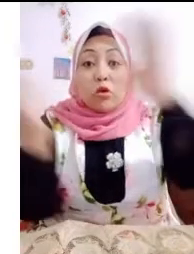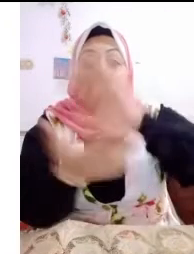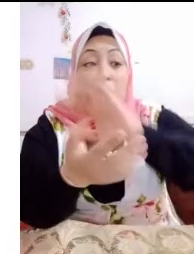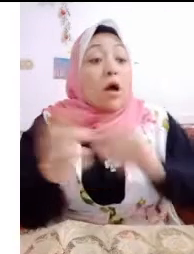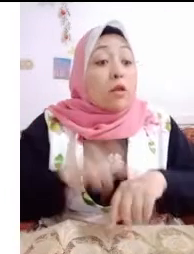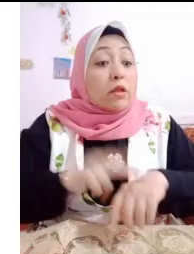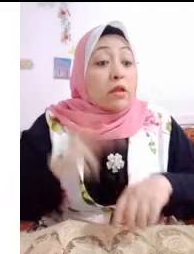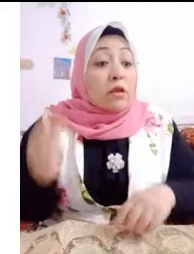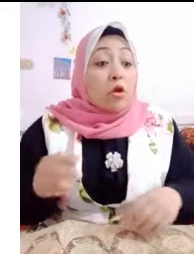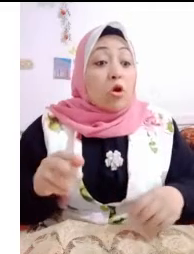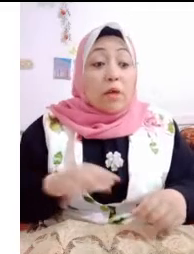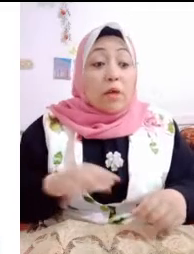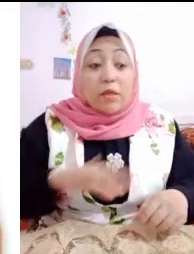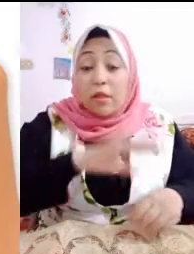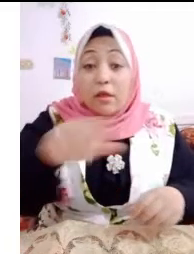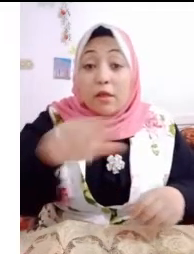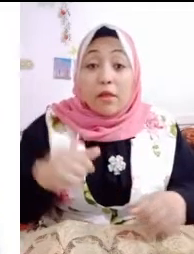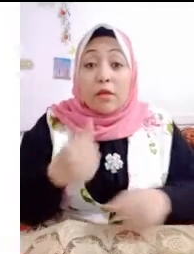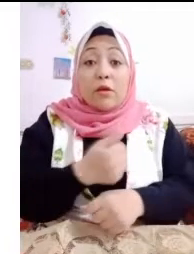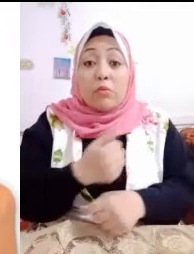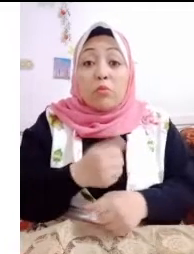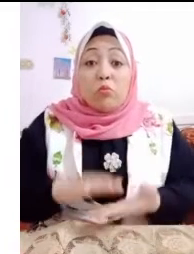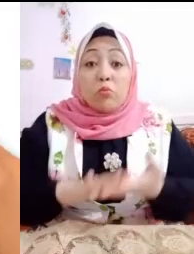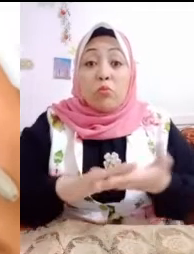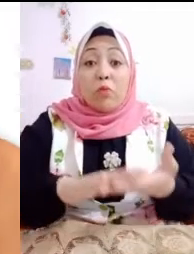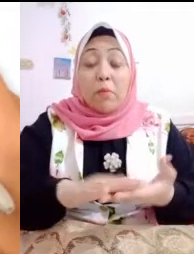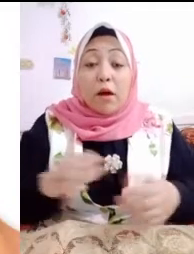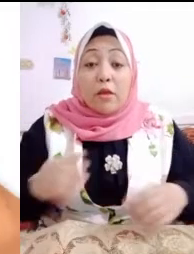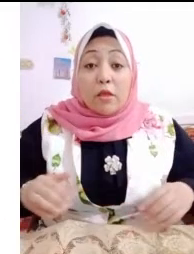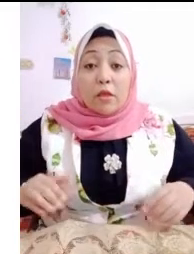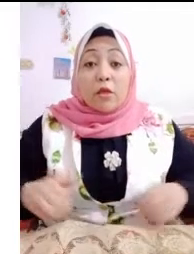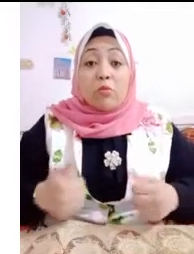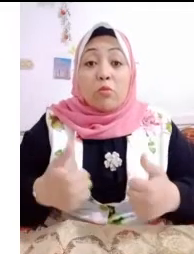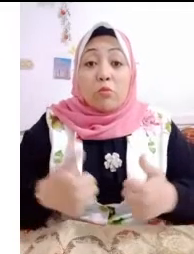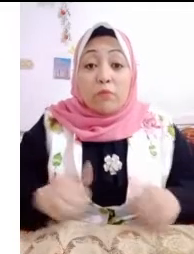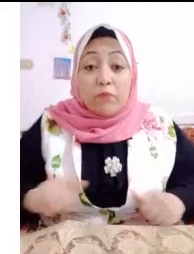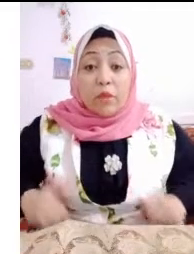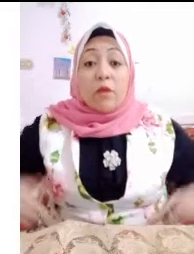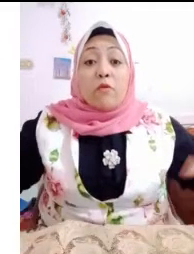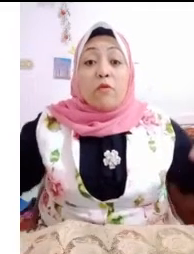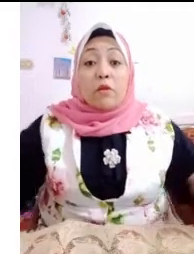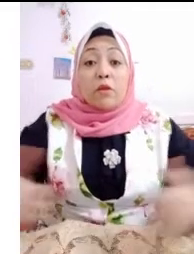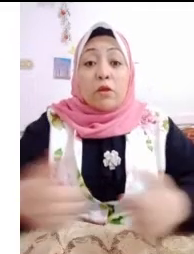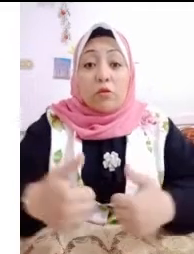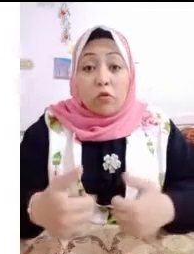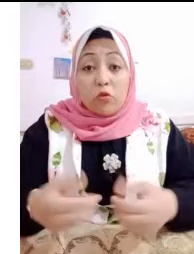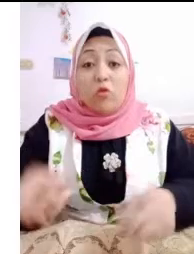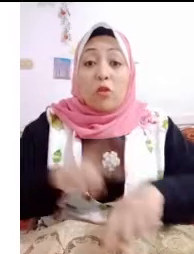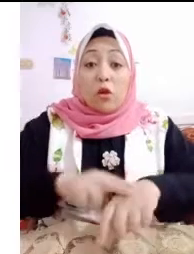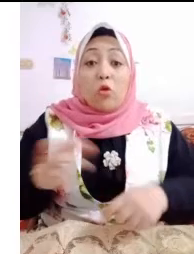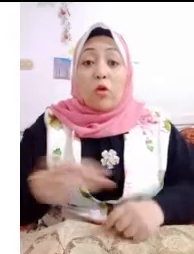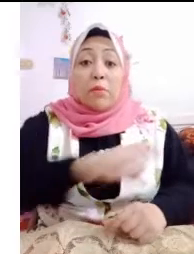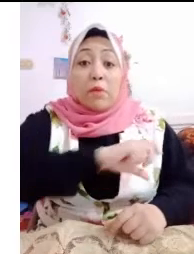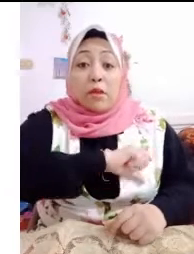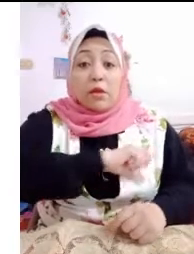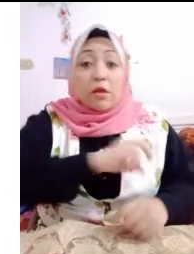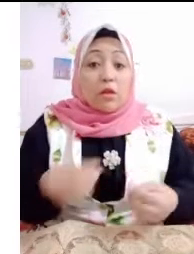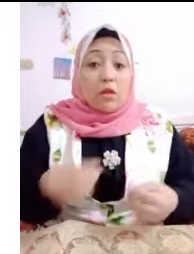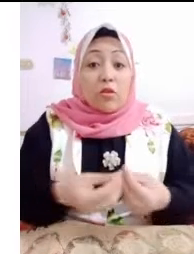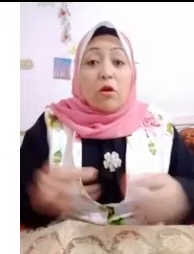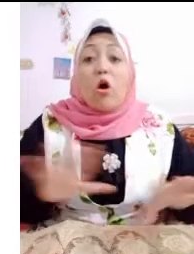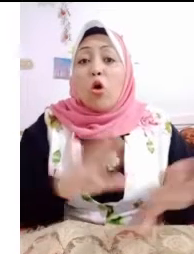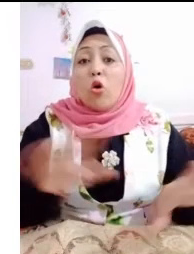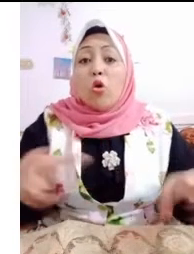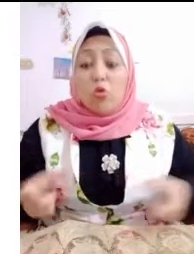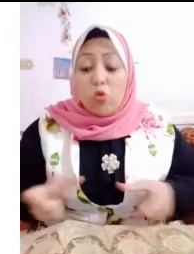4. Community effort. What could you and your community do to reduce the production of microplastics in transportation and